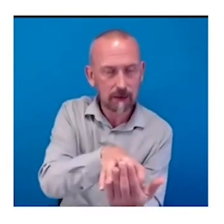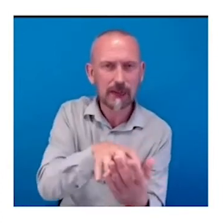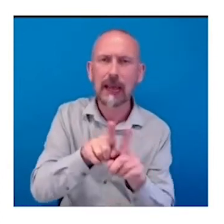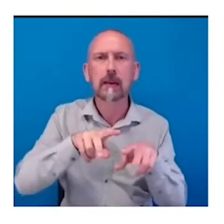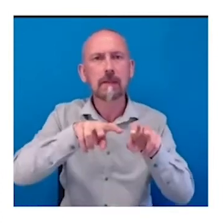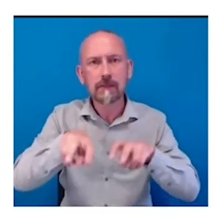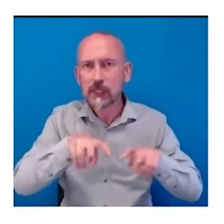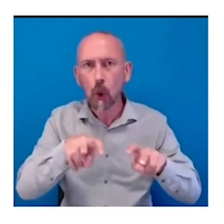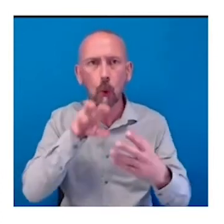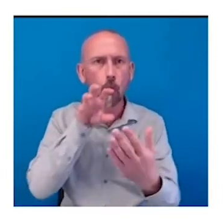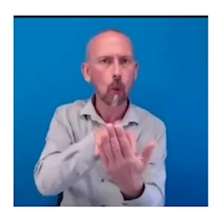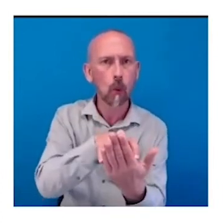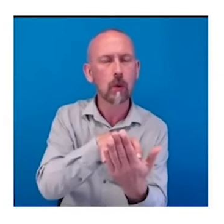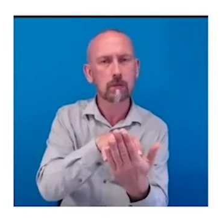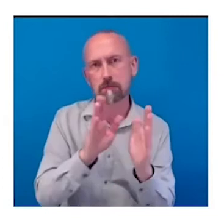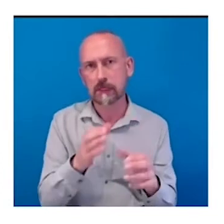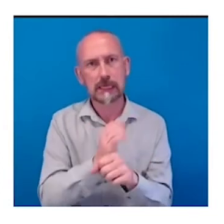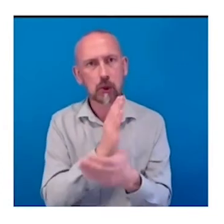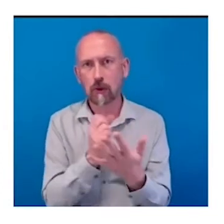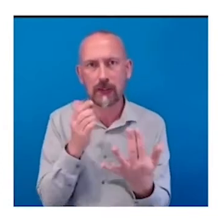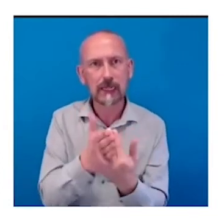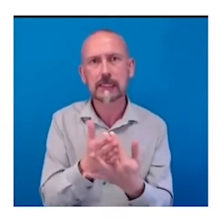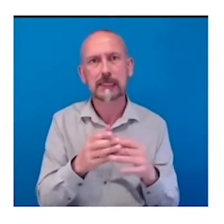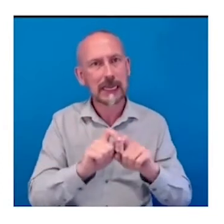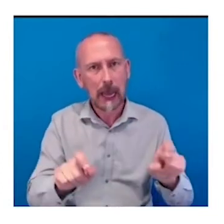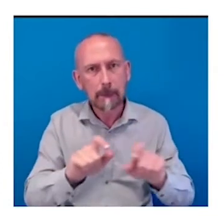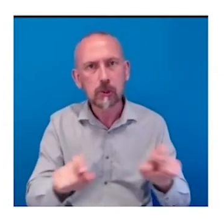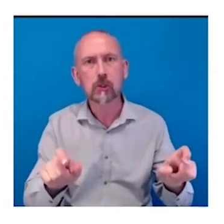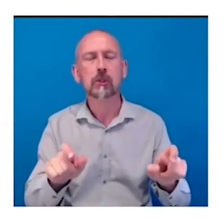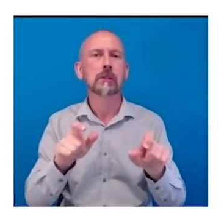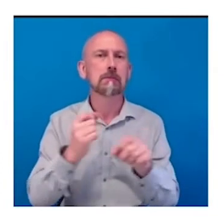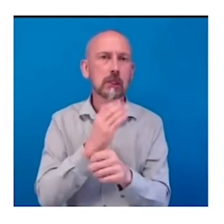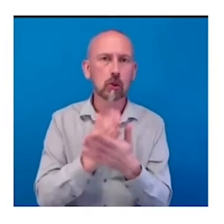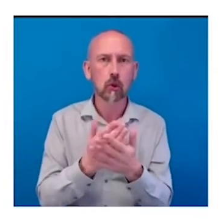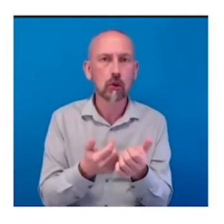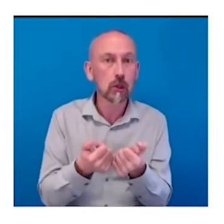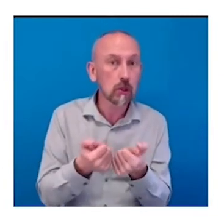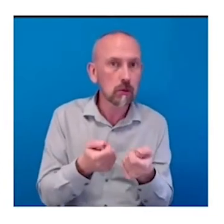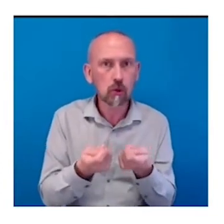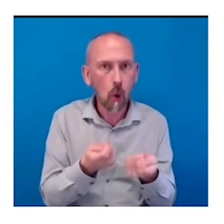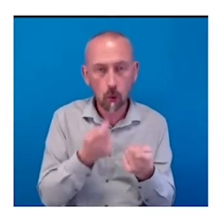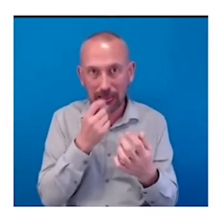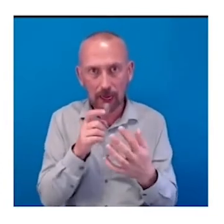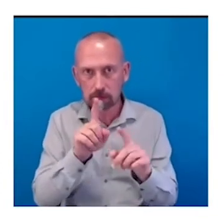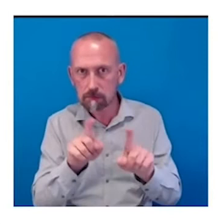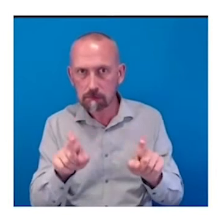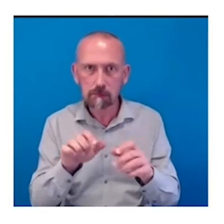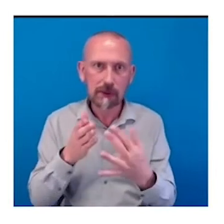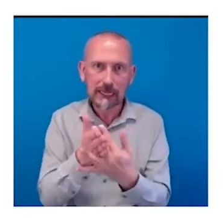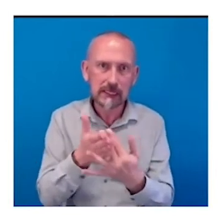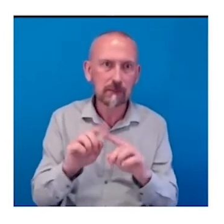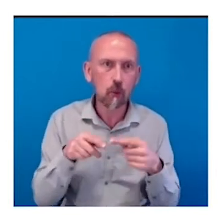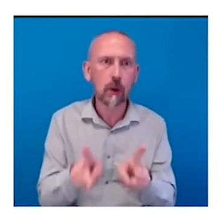that it's captioned and that the player controls are accessible. If we look at Excel or sheets,